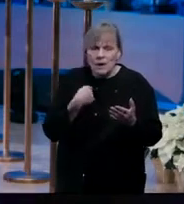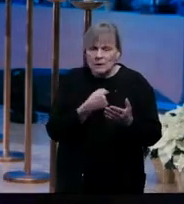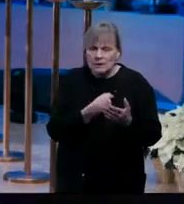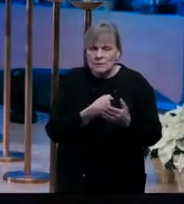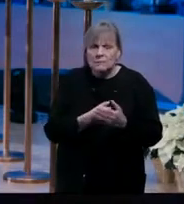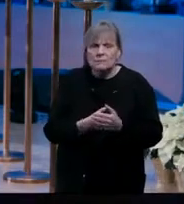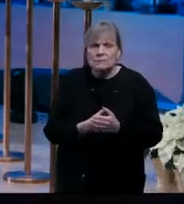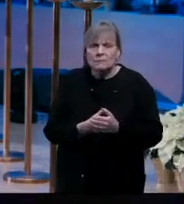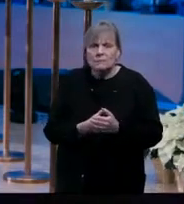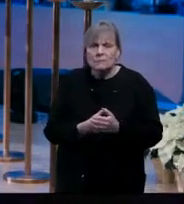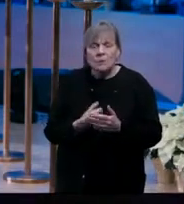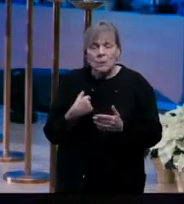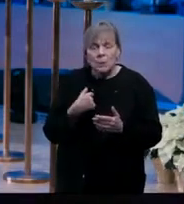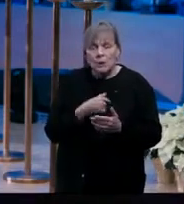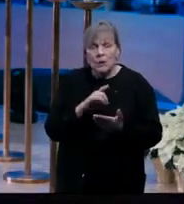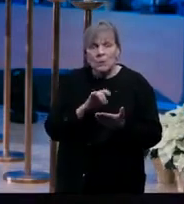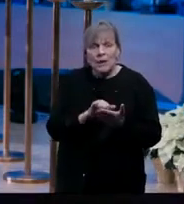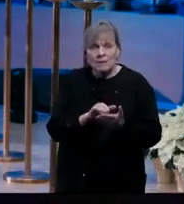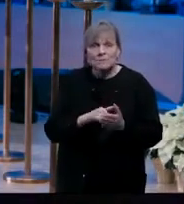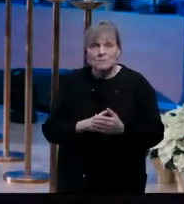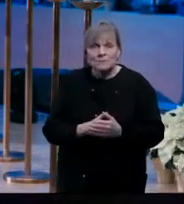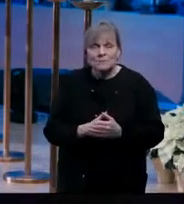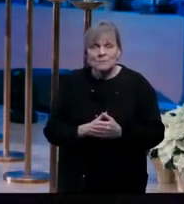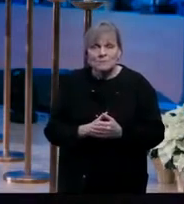and so we do that.